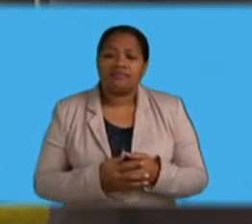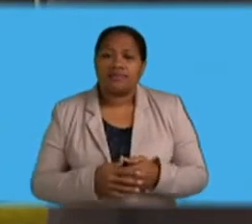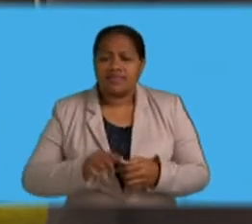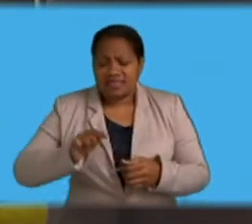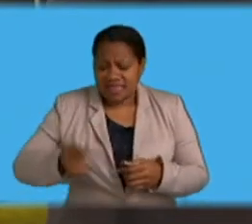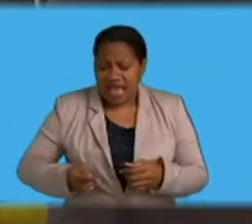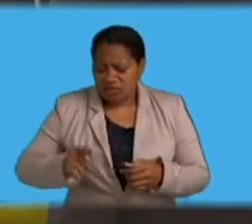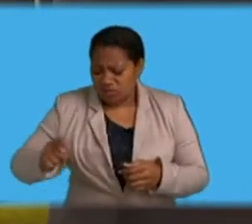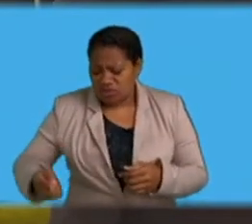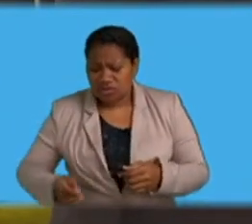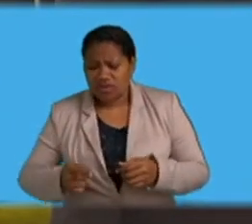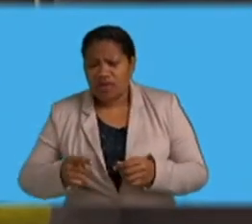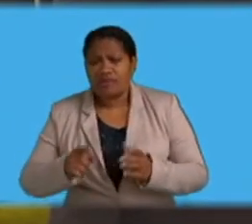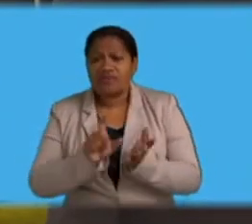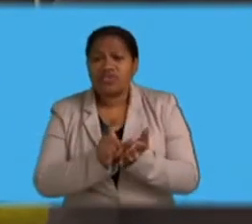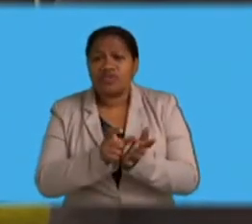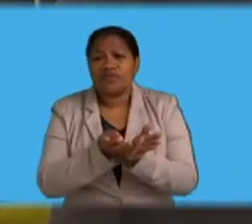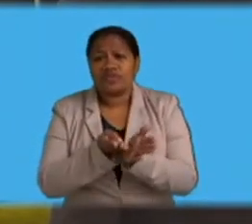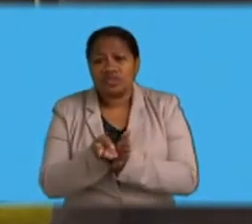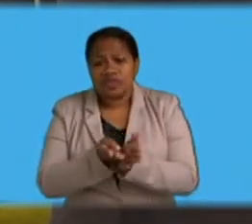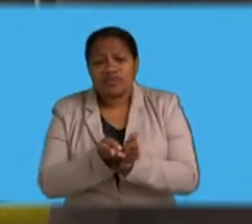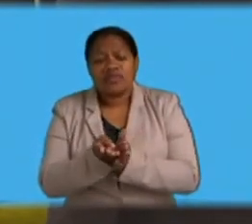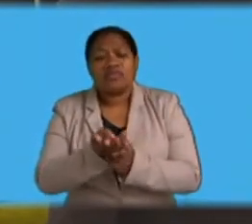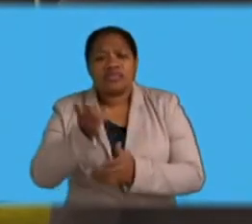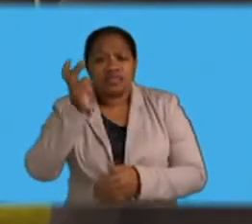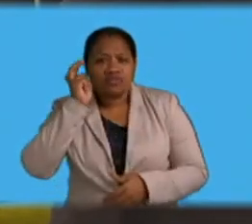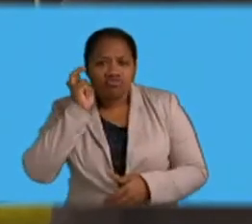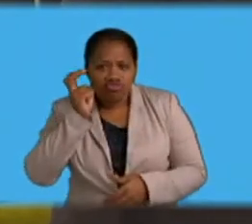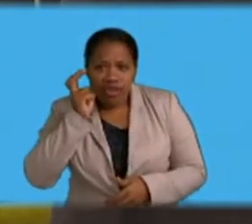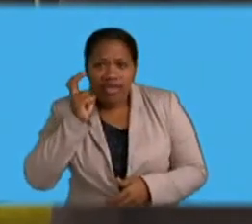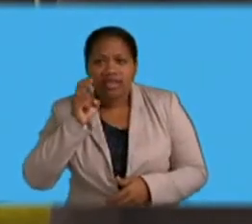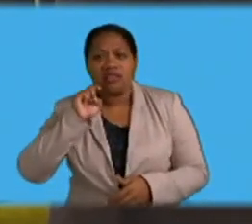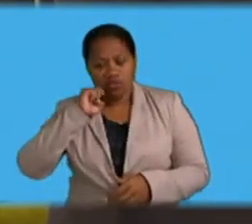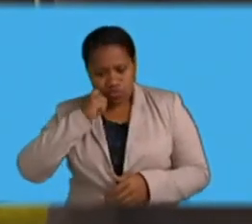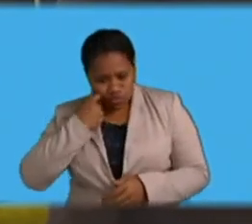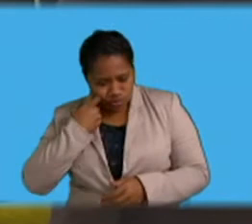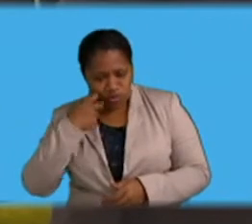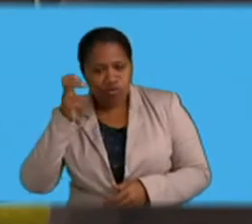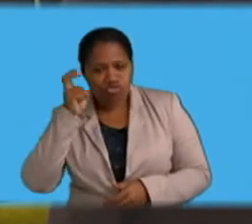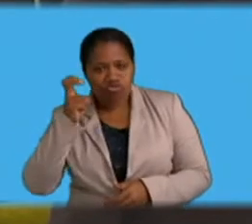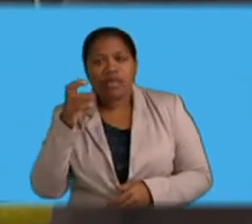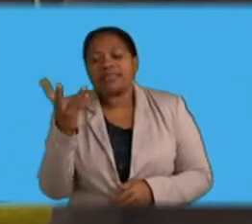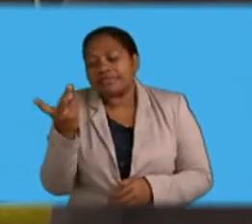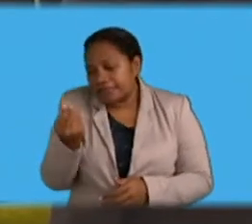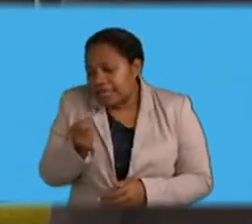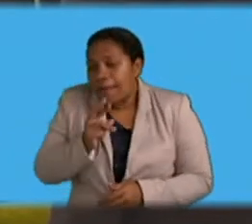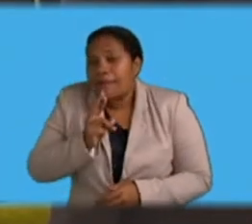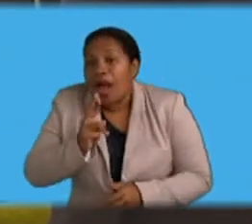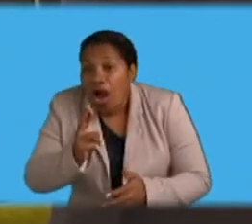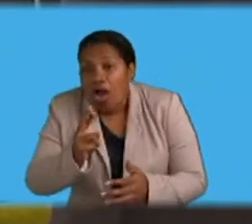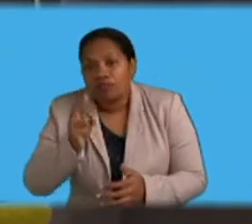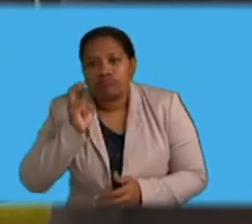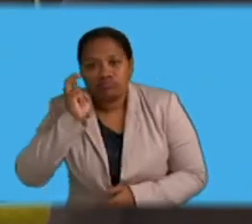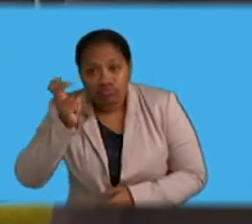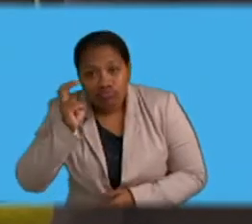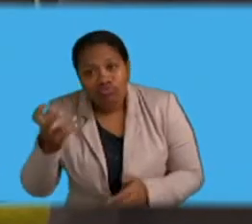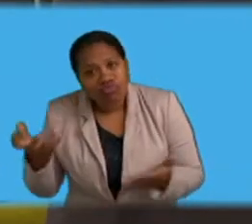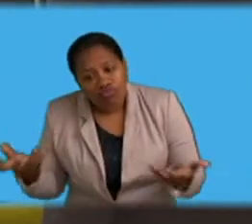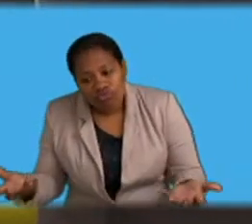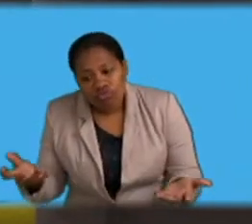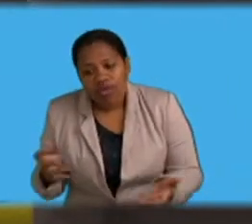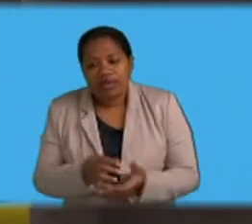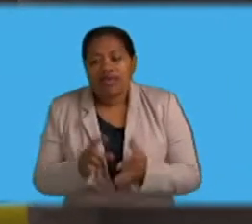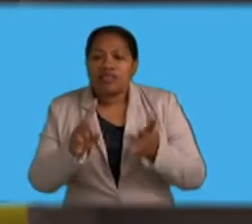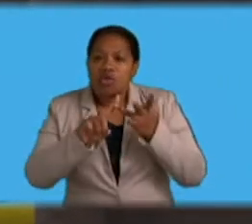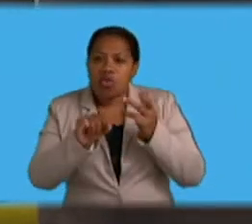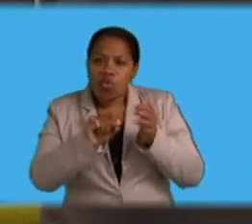servants have been trained or are being trained and will be trained in respect of the OMRS system. And of course, Madam